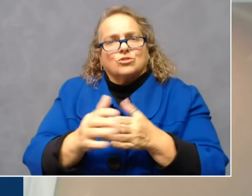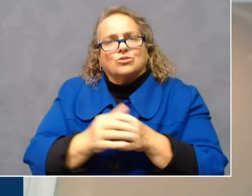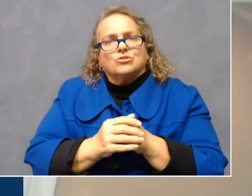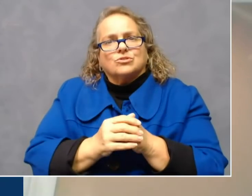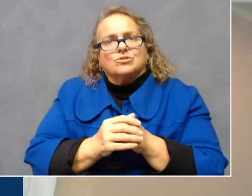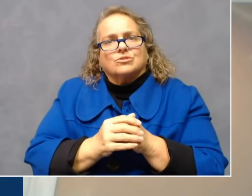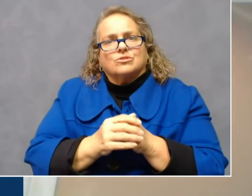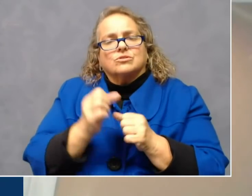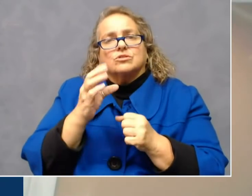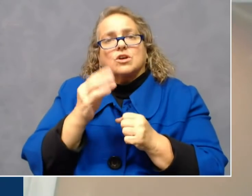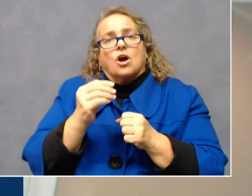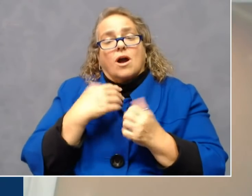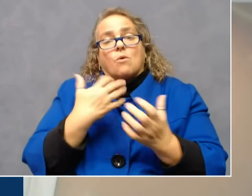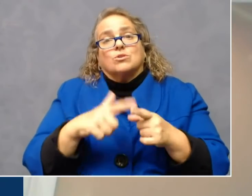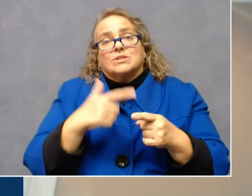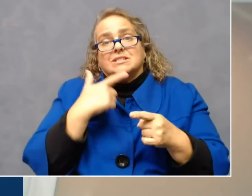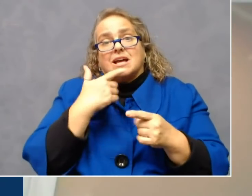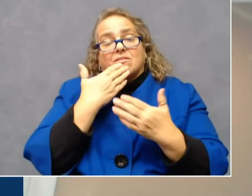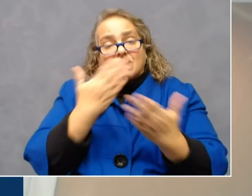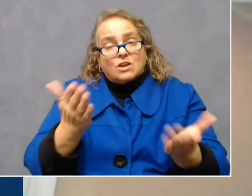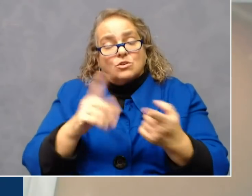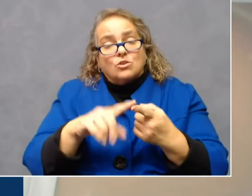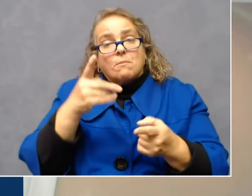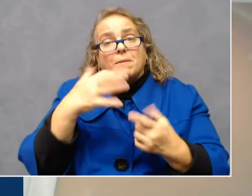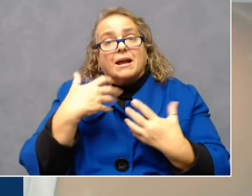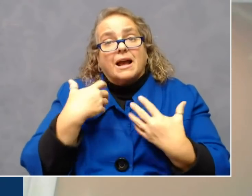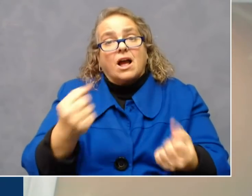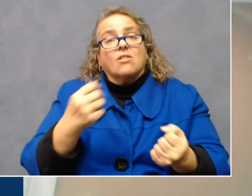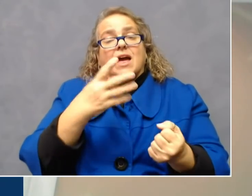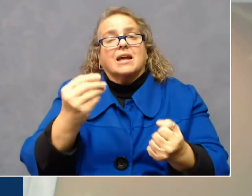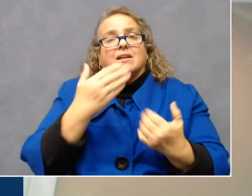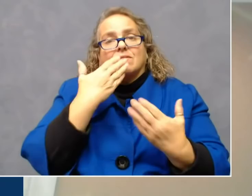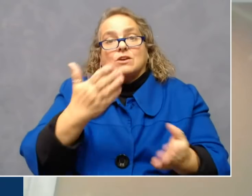you to them, and thank you, Governor, for having me on today.